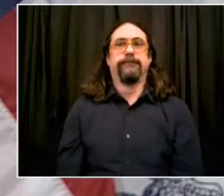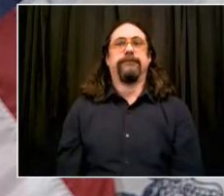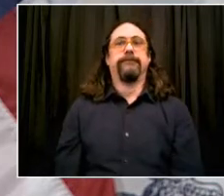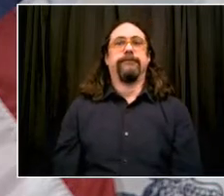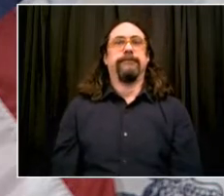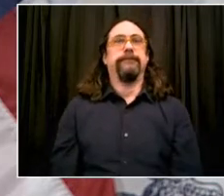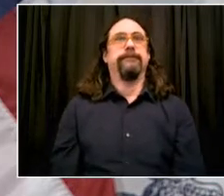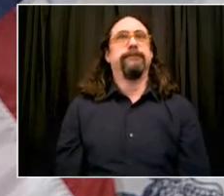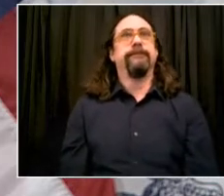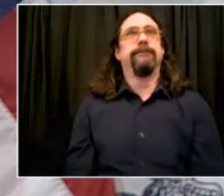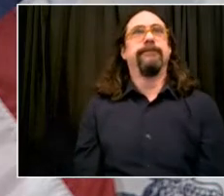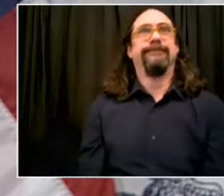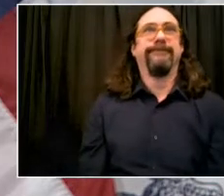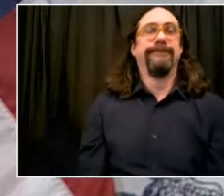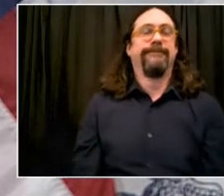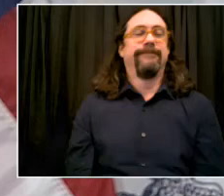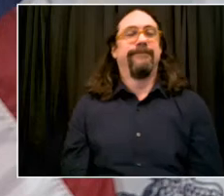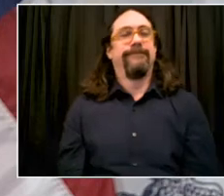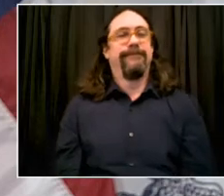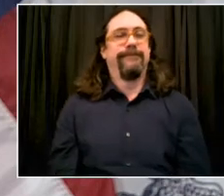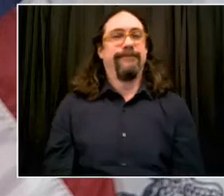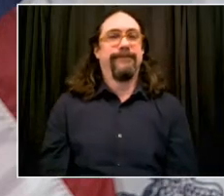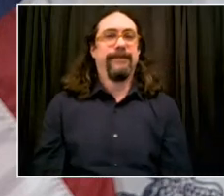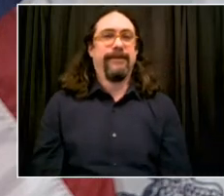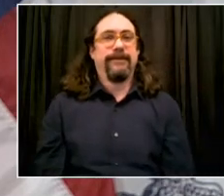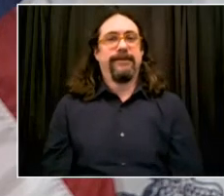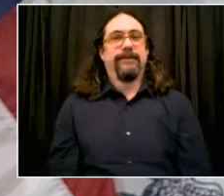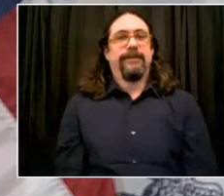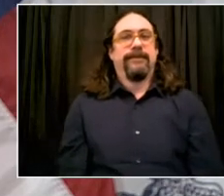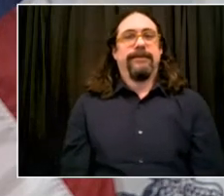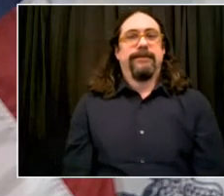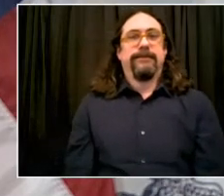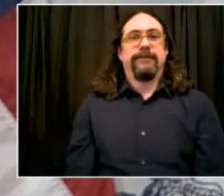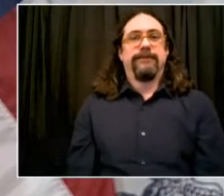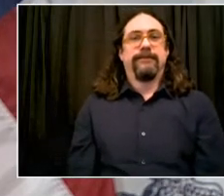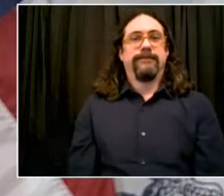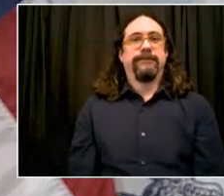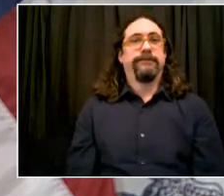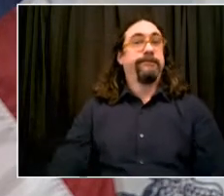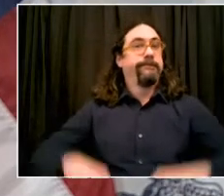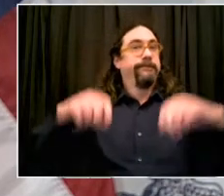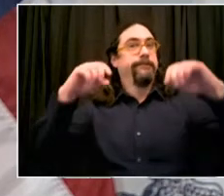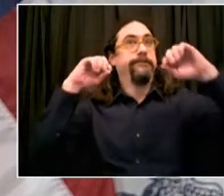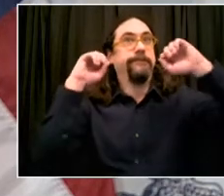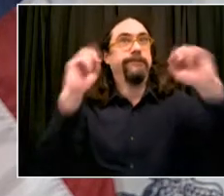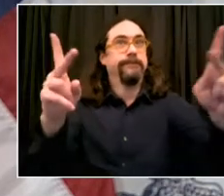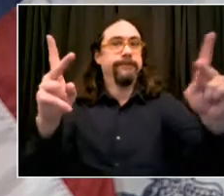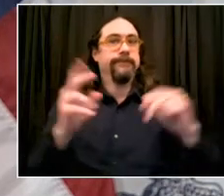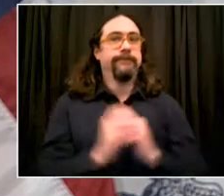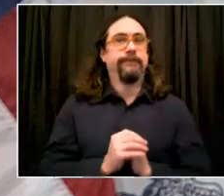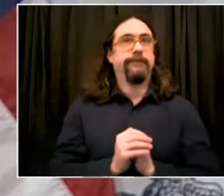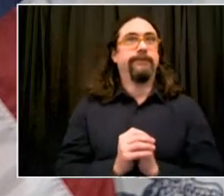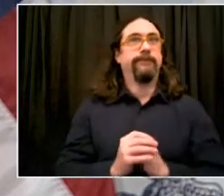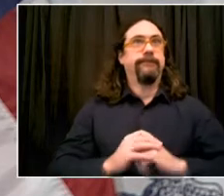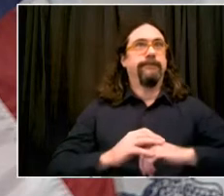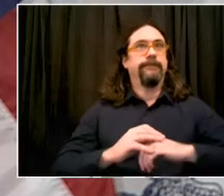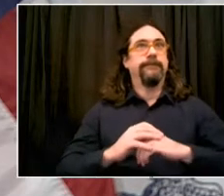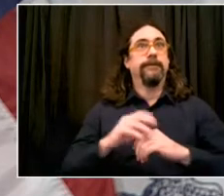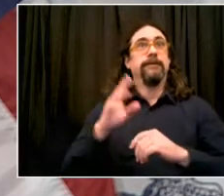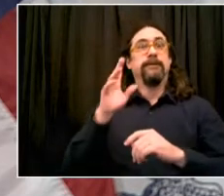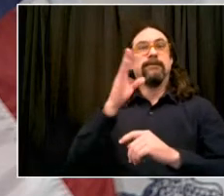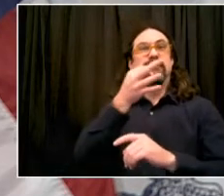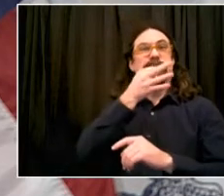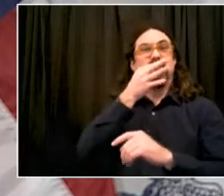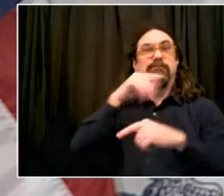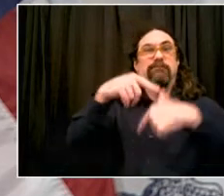ayudar a tener un hogar seguro. Okay, before we turn to our colleagues in the media, I just want to give a